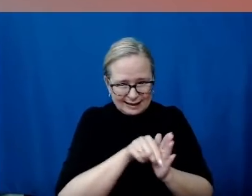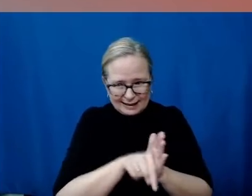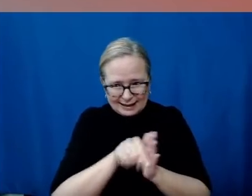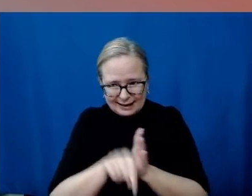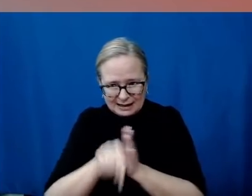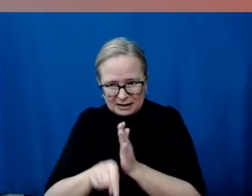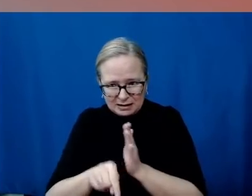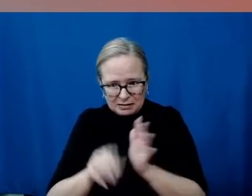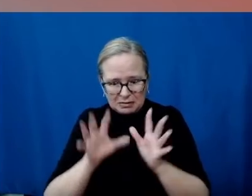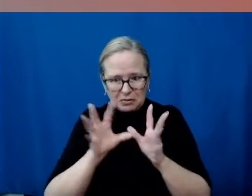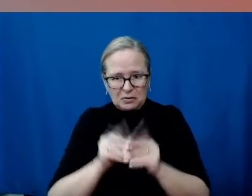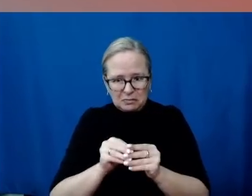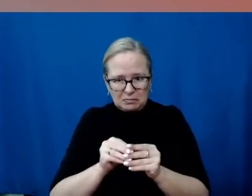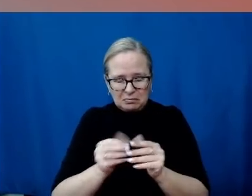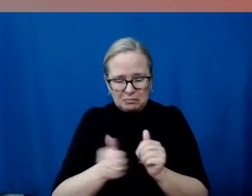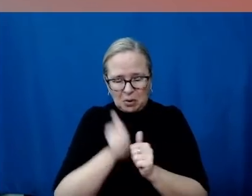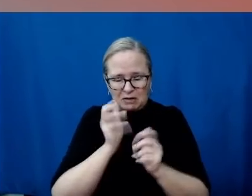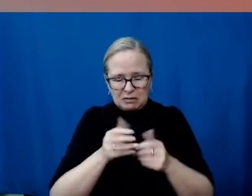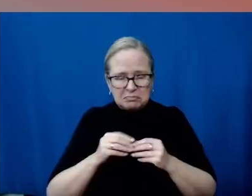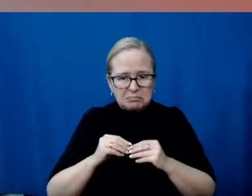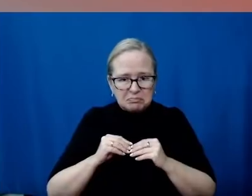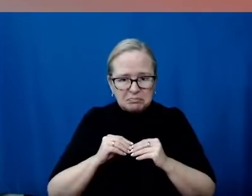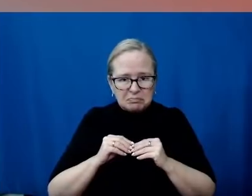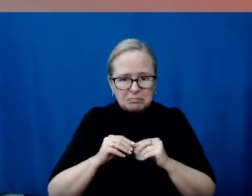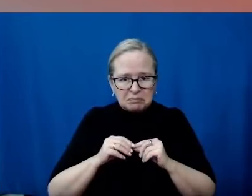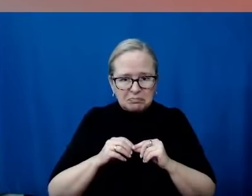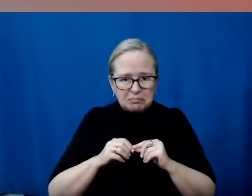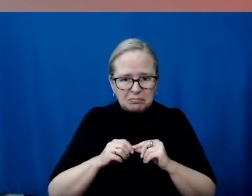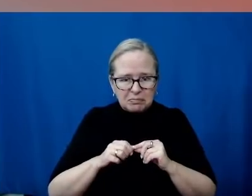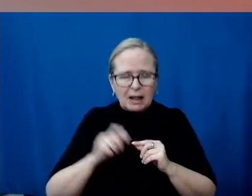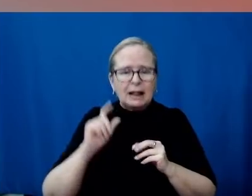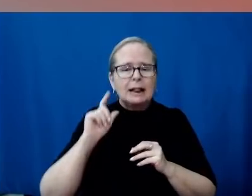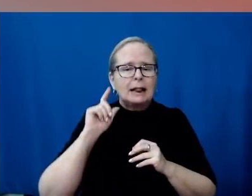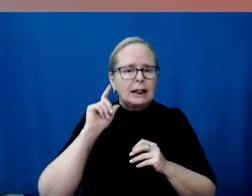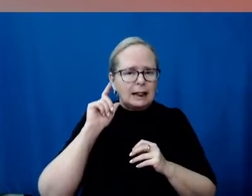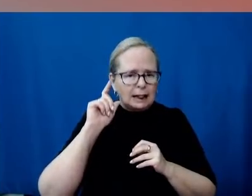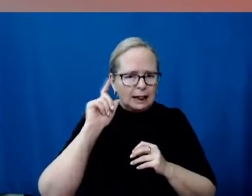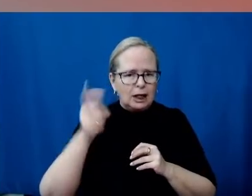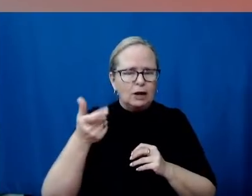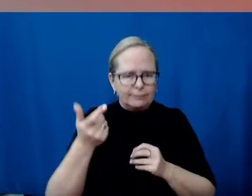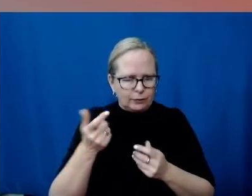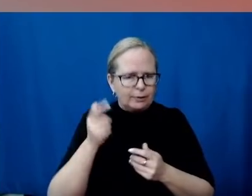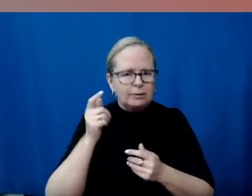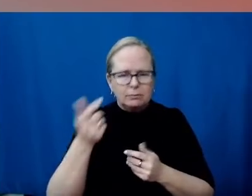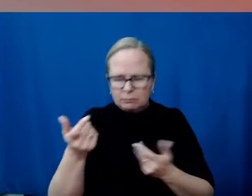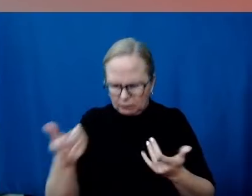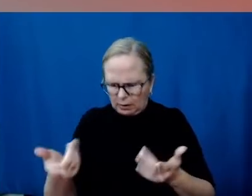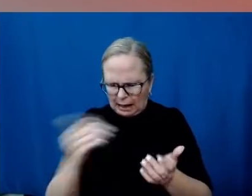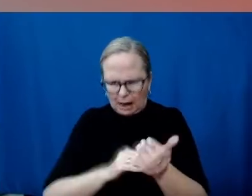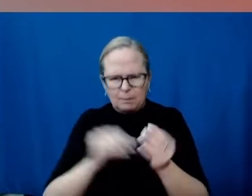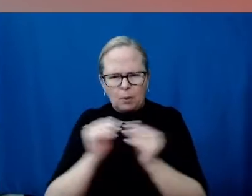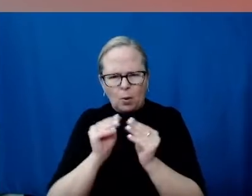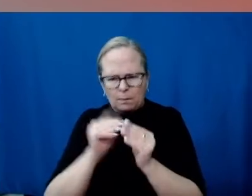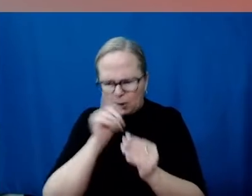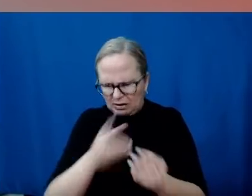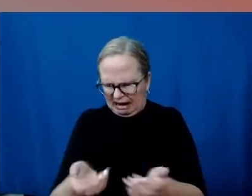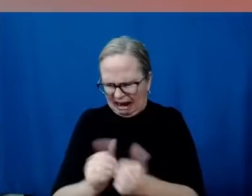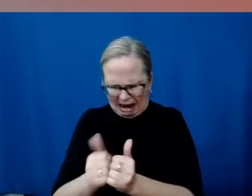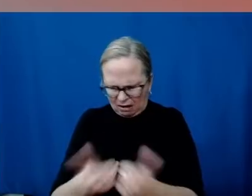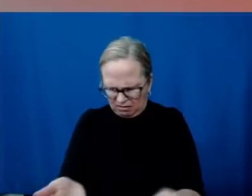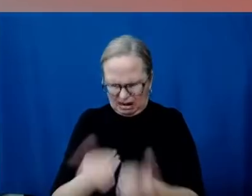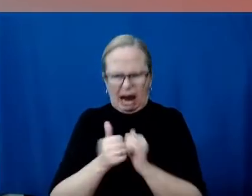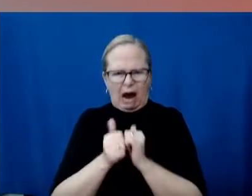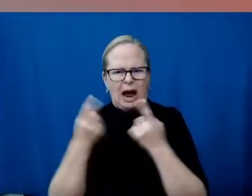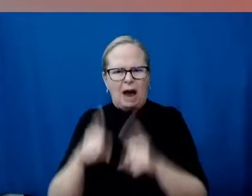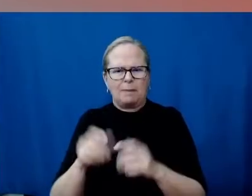couples and then say like, okay, I'm good. And oh my God, again, my cellar is full of mice. How did it happen? Yeah, it's